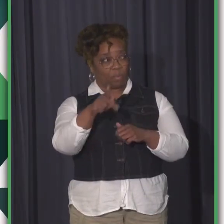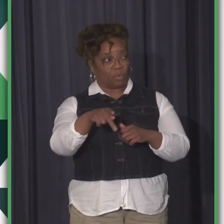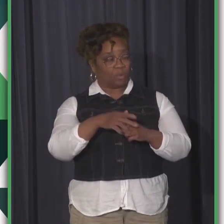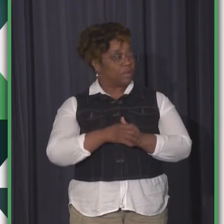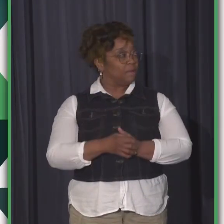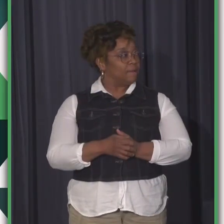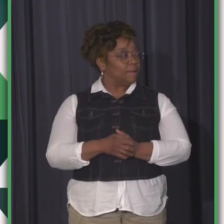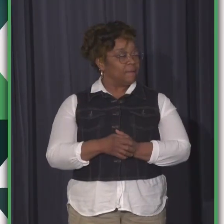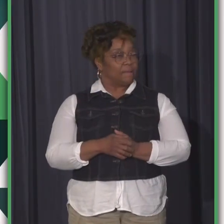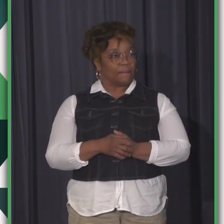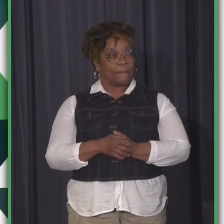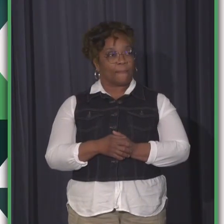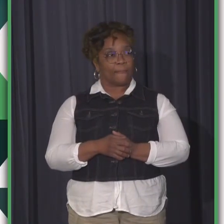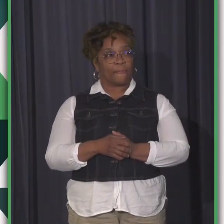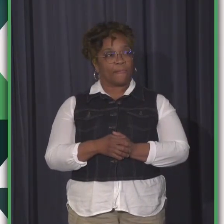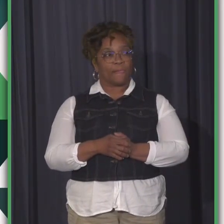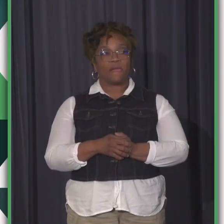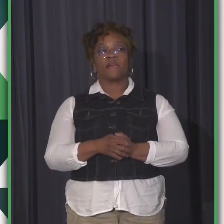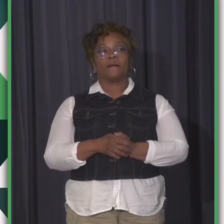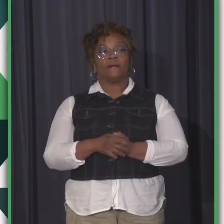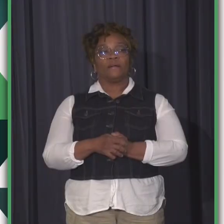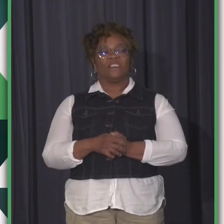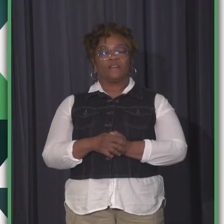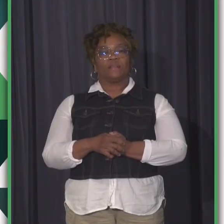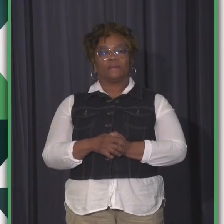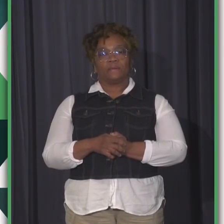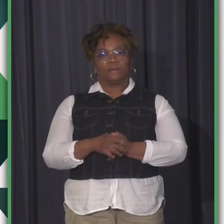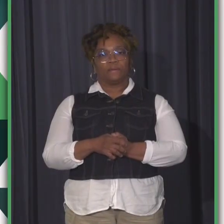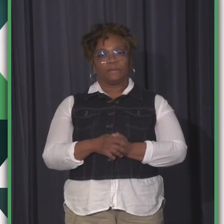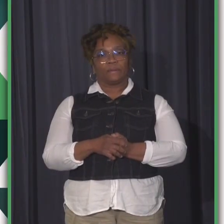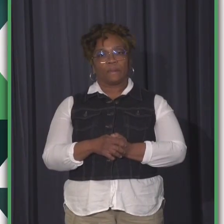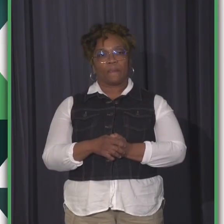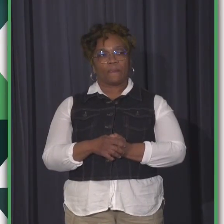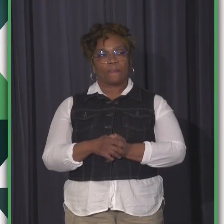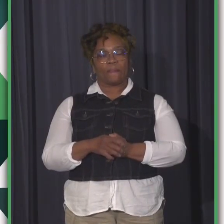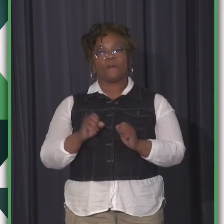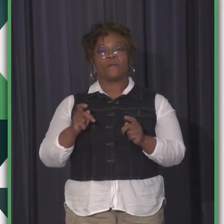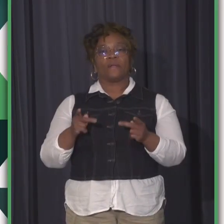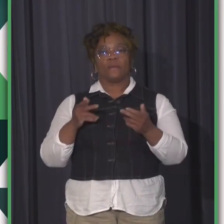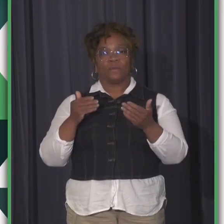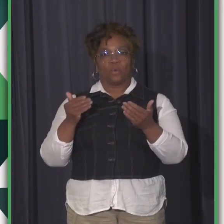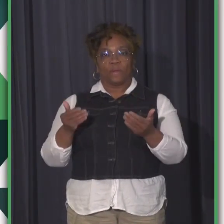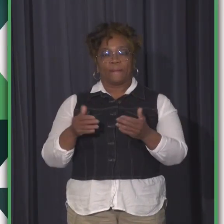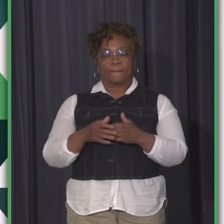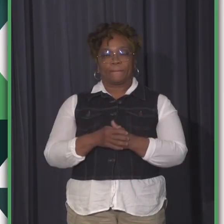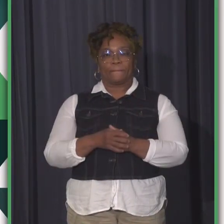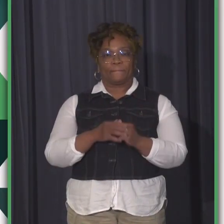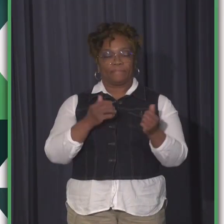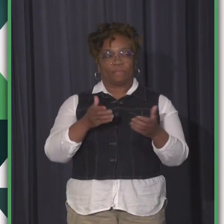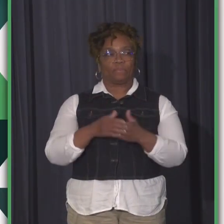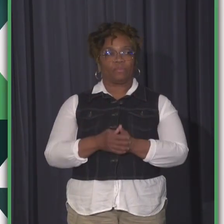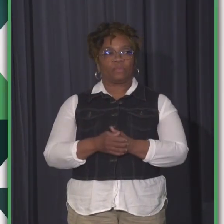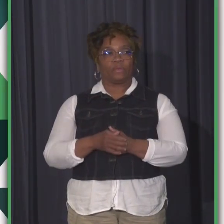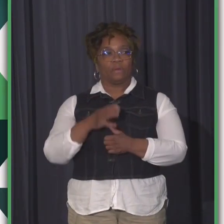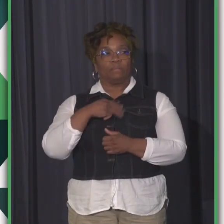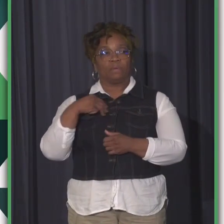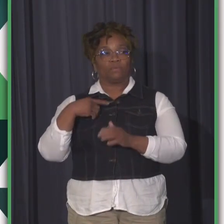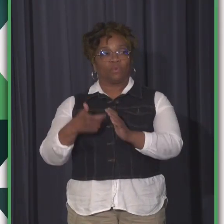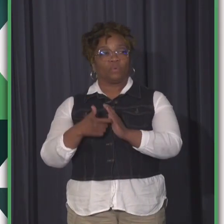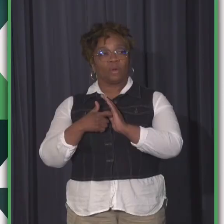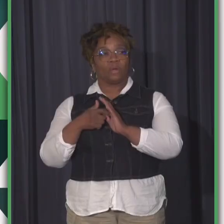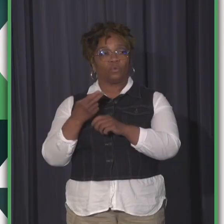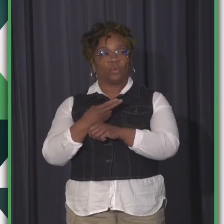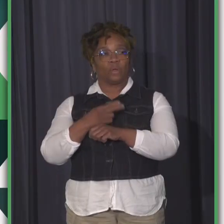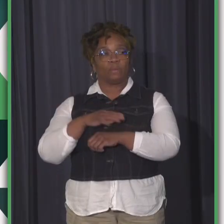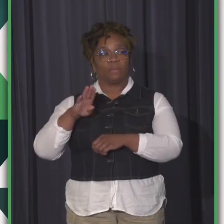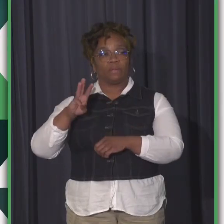have the handout here. Right there. This is it? All right, go ahead, sir. All right, today I'm going to be going over members required to wear body-worn cameras. The